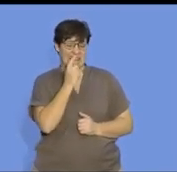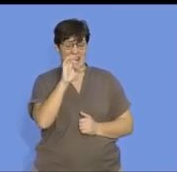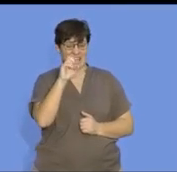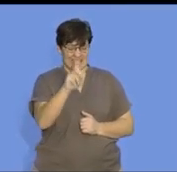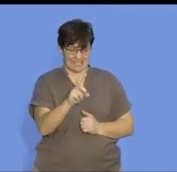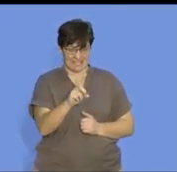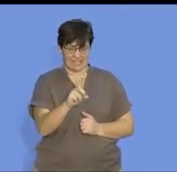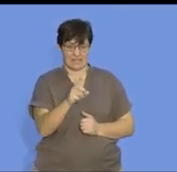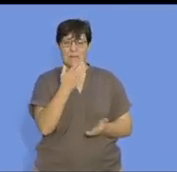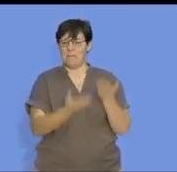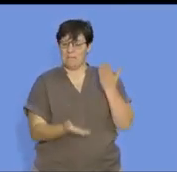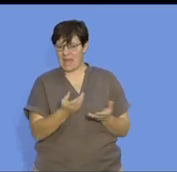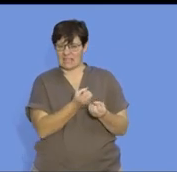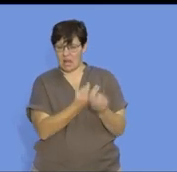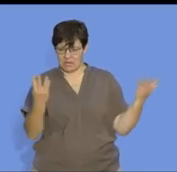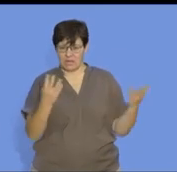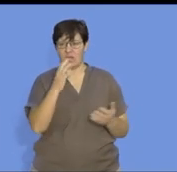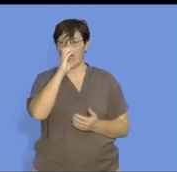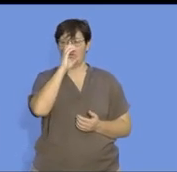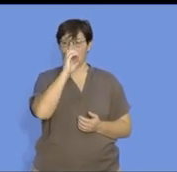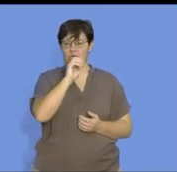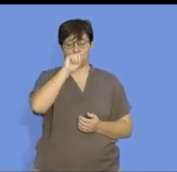0. Oopsie, didn't want to do that.